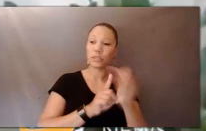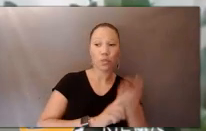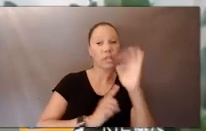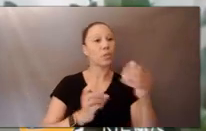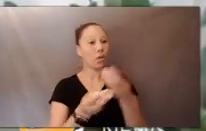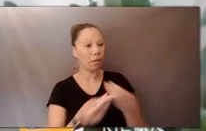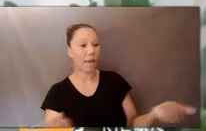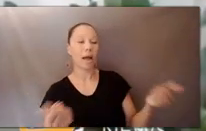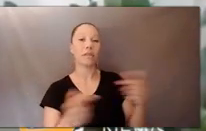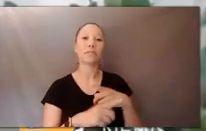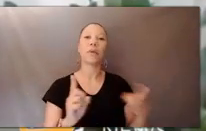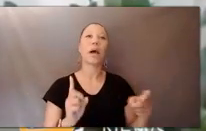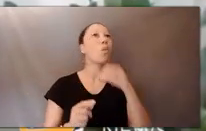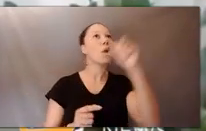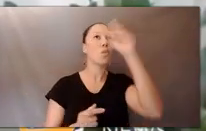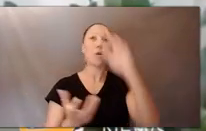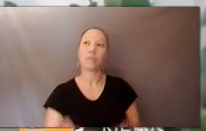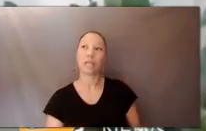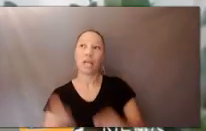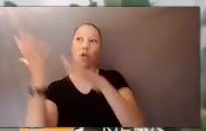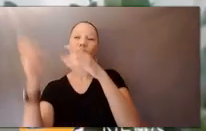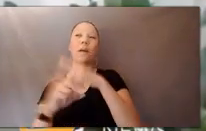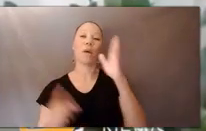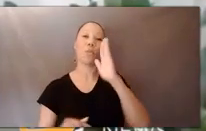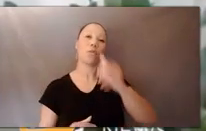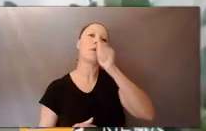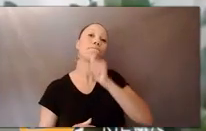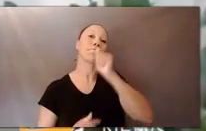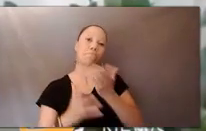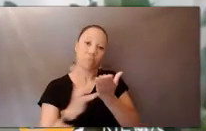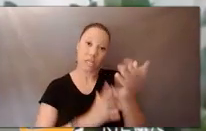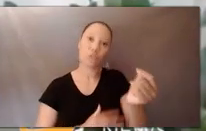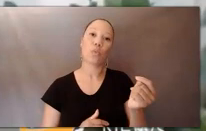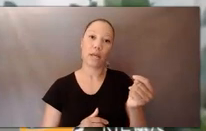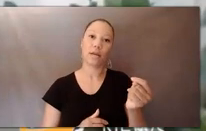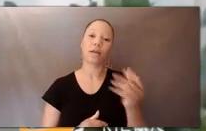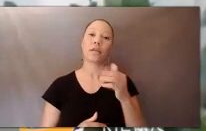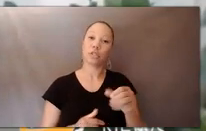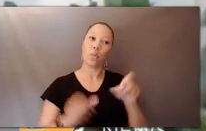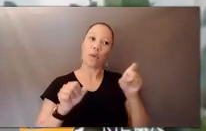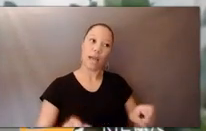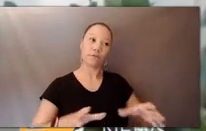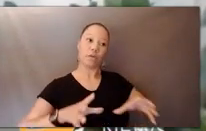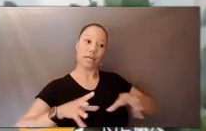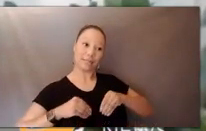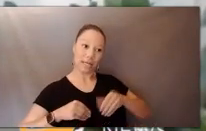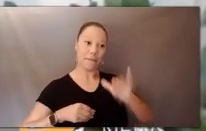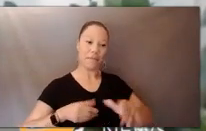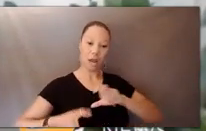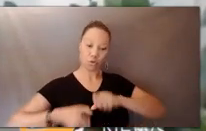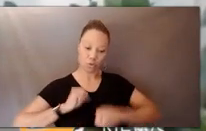to tell people it's not that we'll get over it, but that we'll get through it, right? So we want to sit with that grief, that loss, and